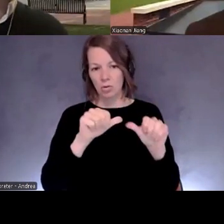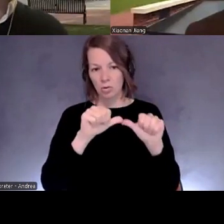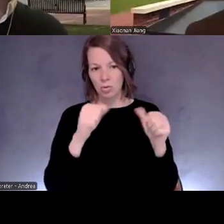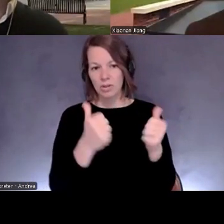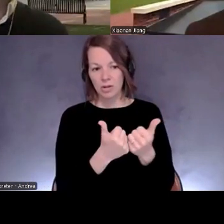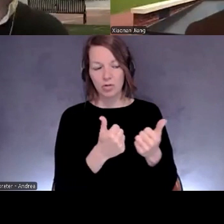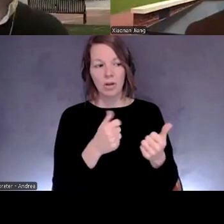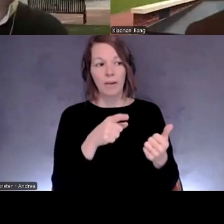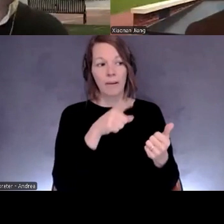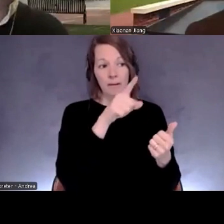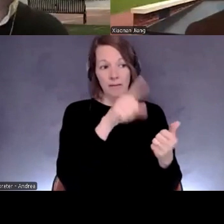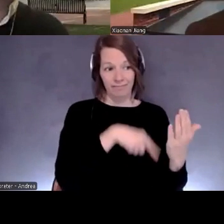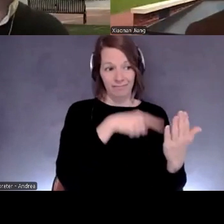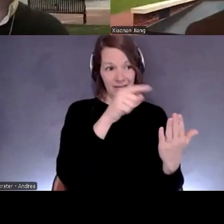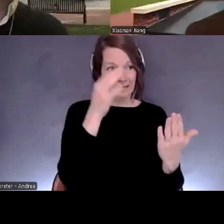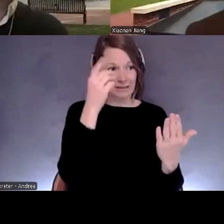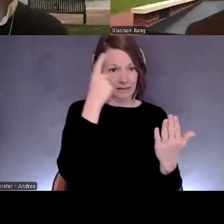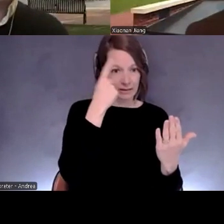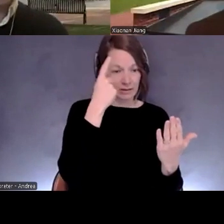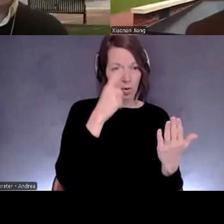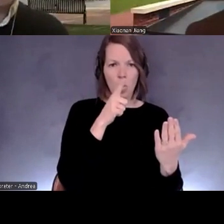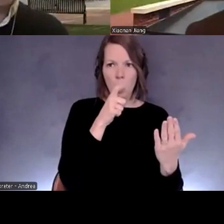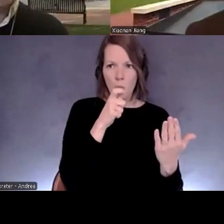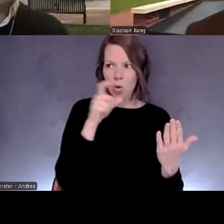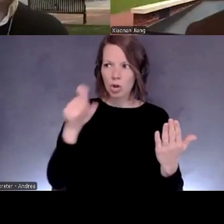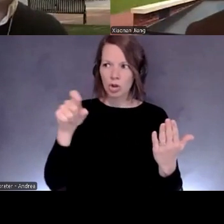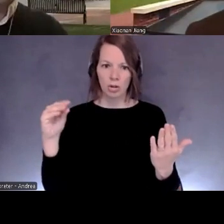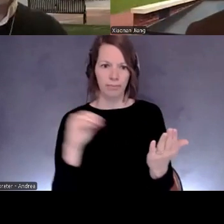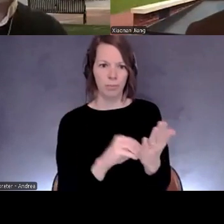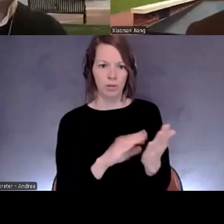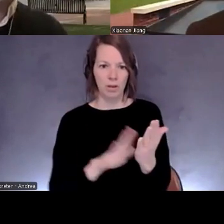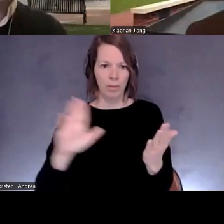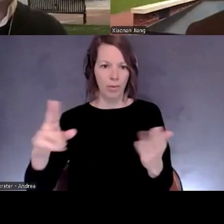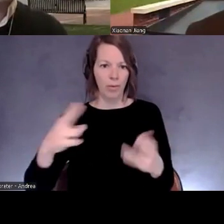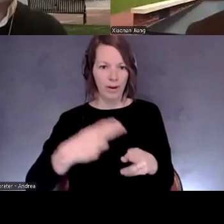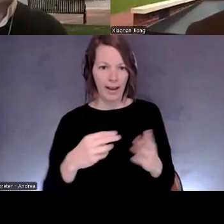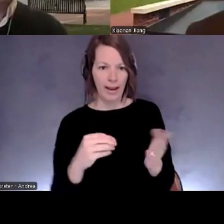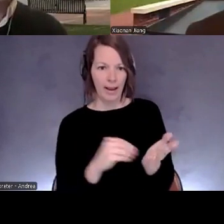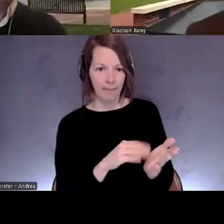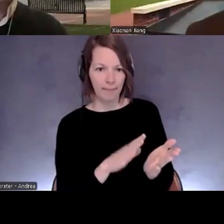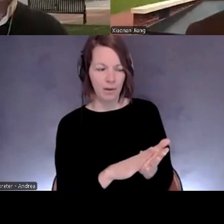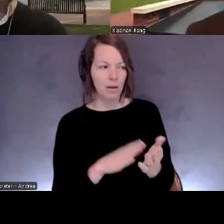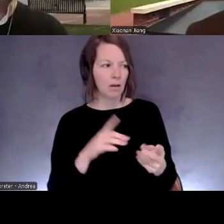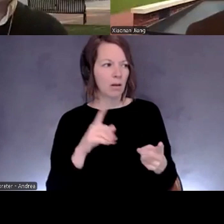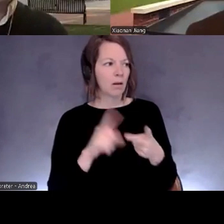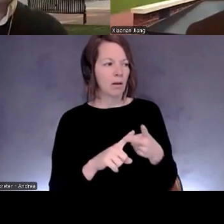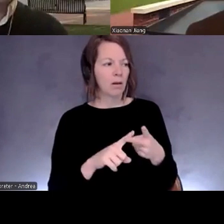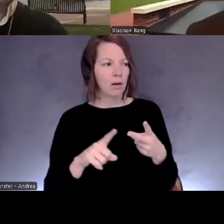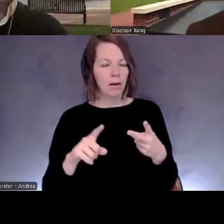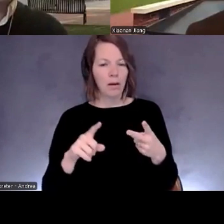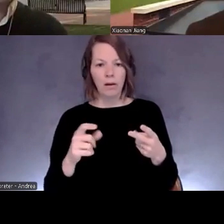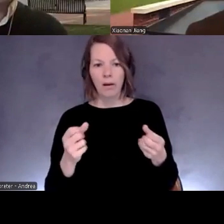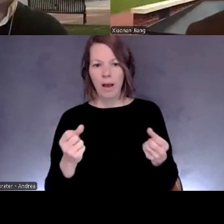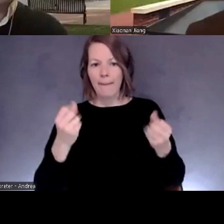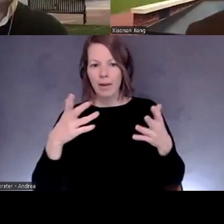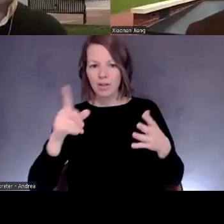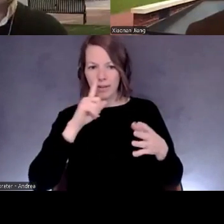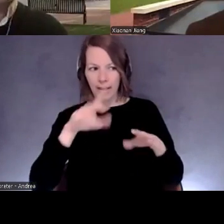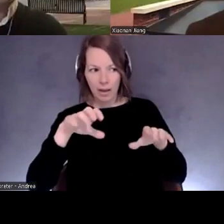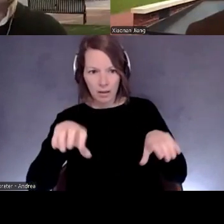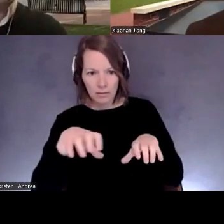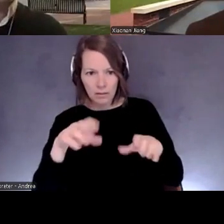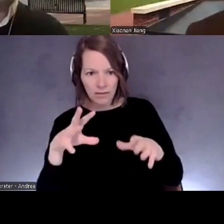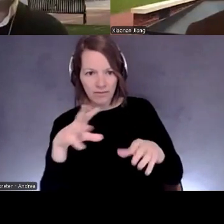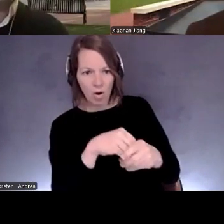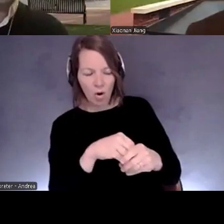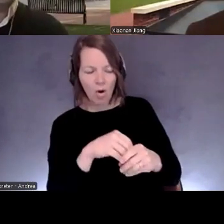to consider who deserves authorship, what it means to contribute to a manuscript, and how to